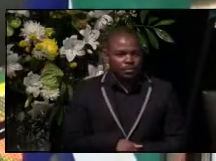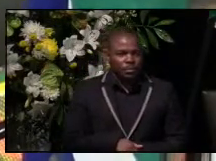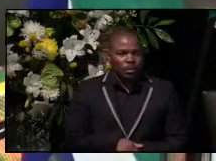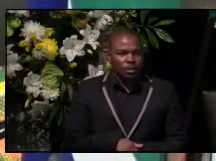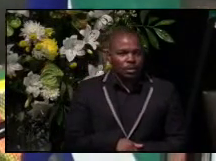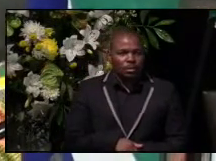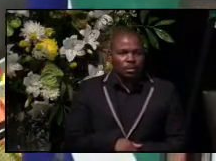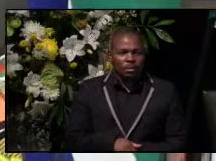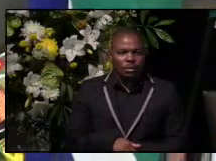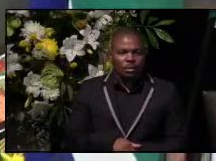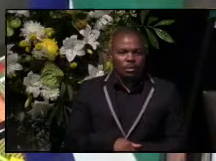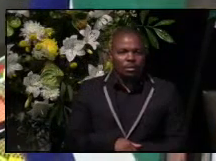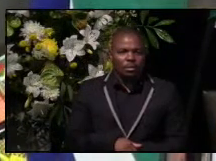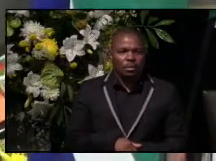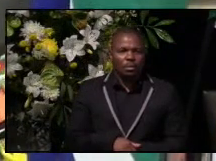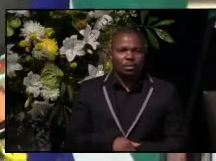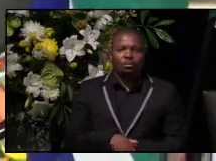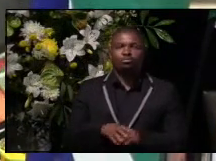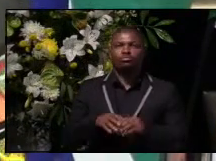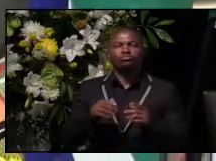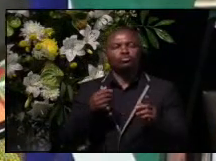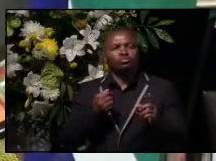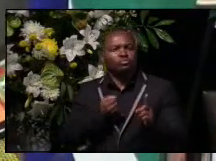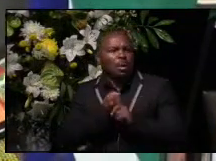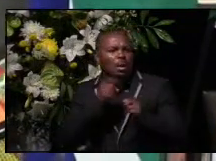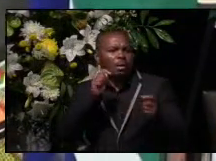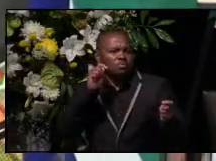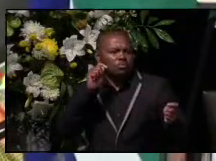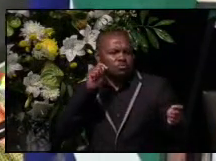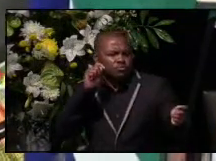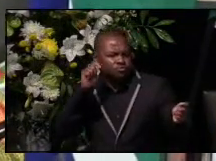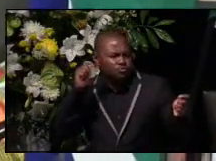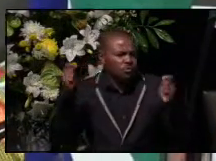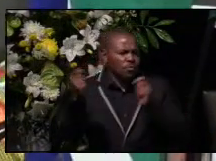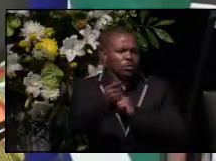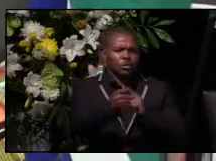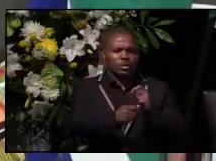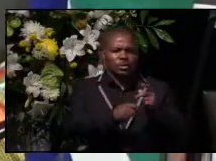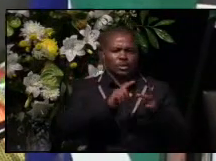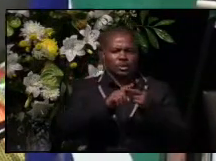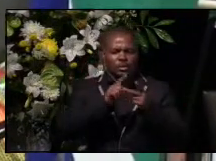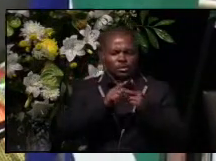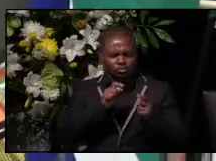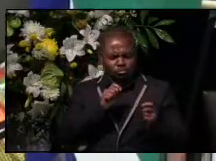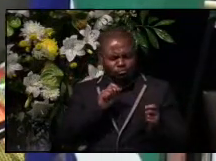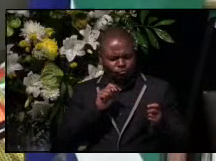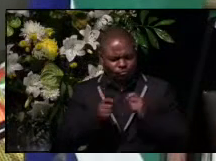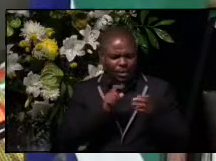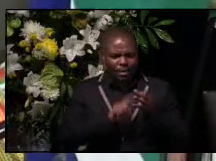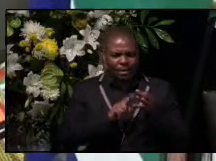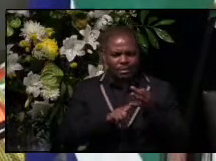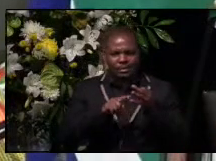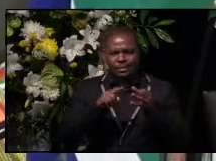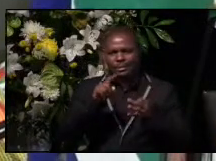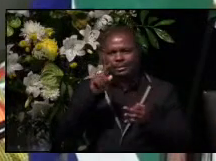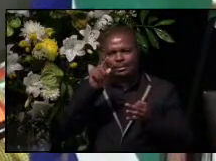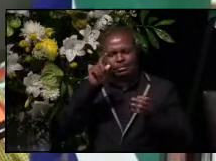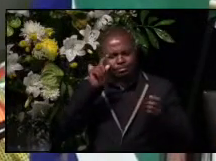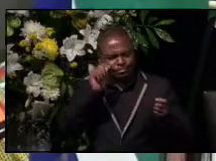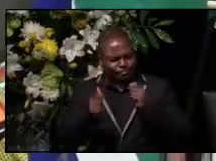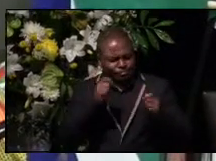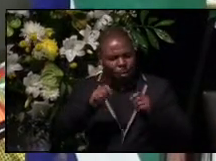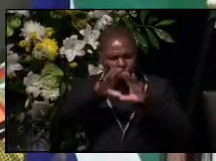where the utterance of revolution transformation and all other trappings